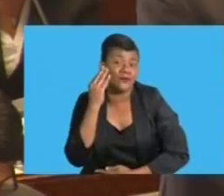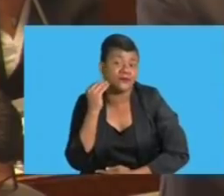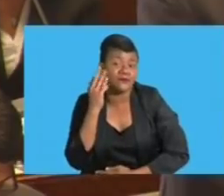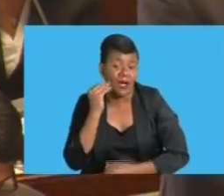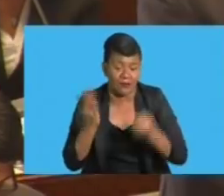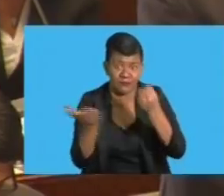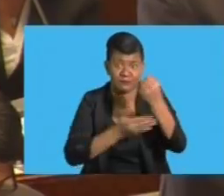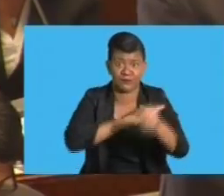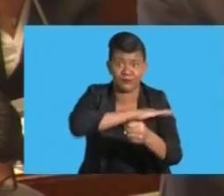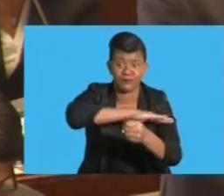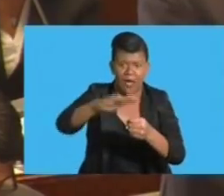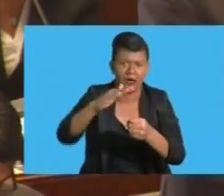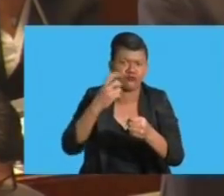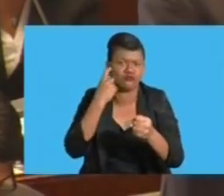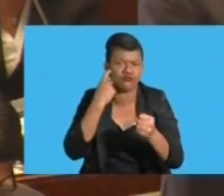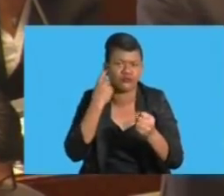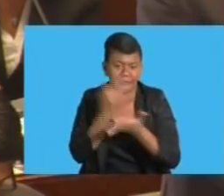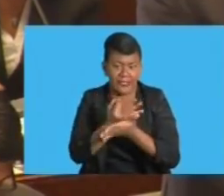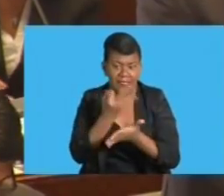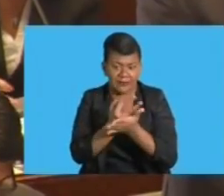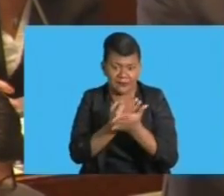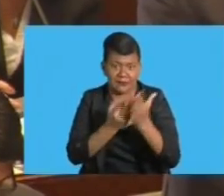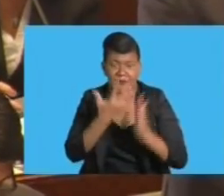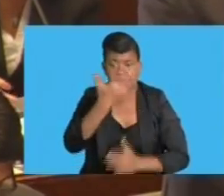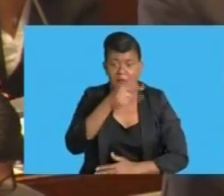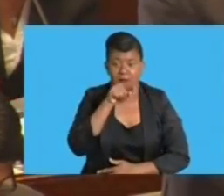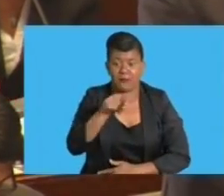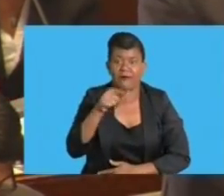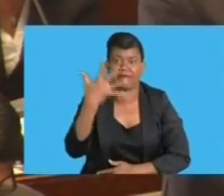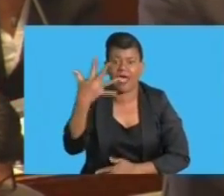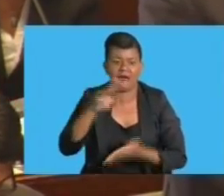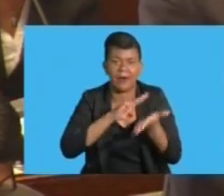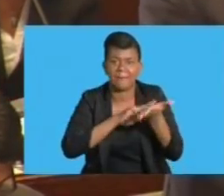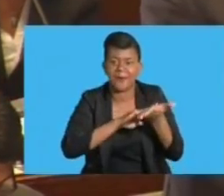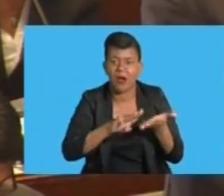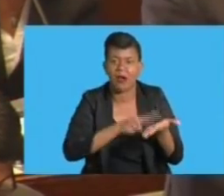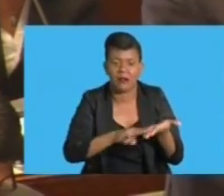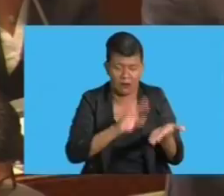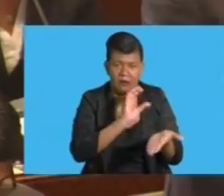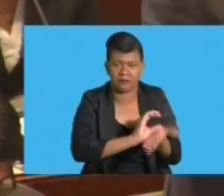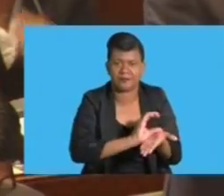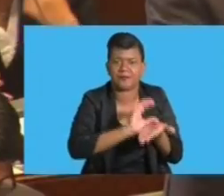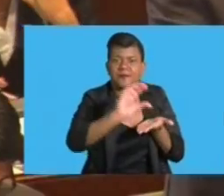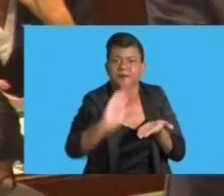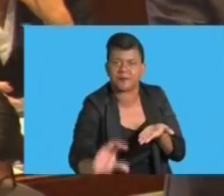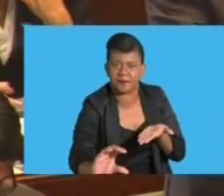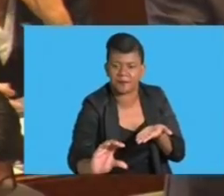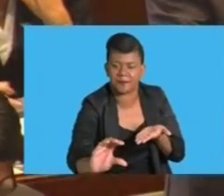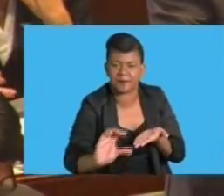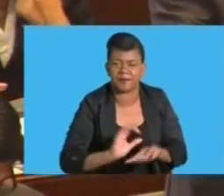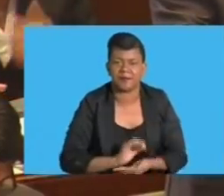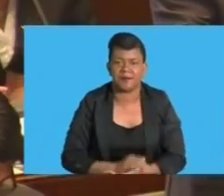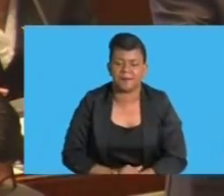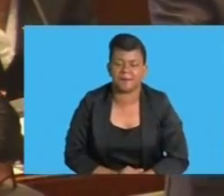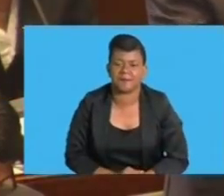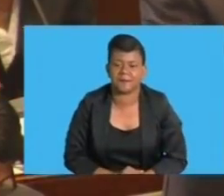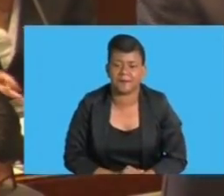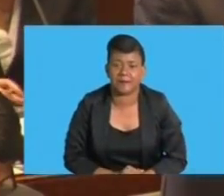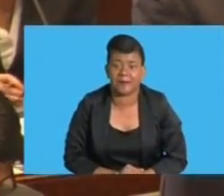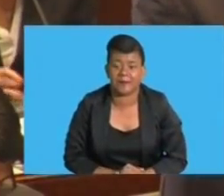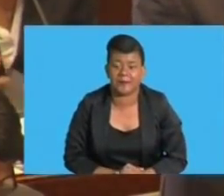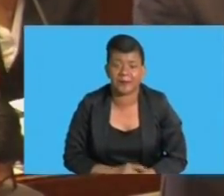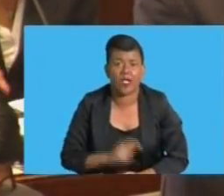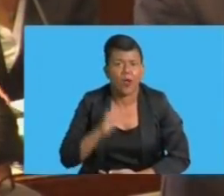million, up $8 million from last year. That allocation, Honourable Speaker, will continue to